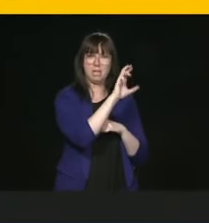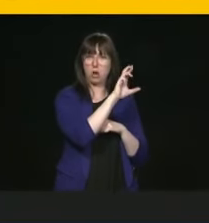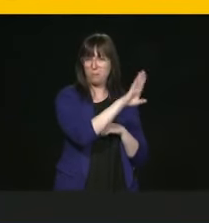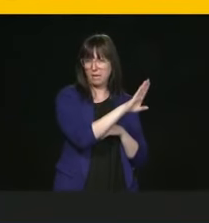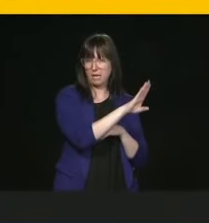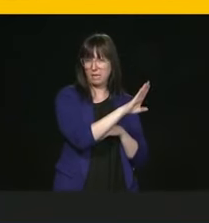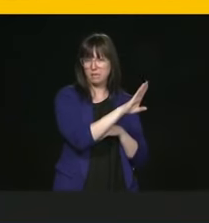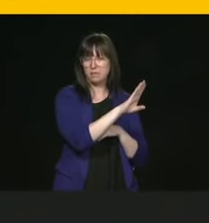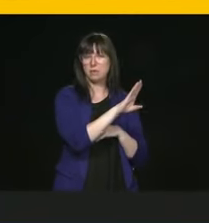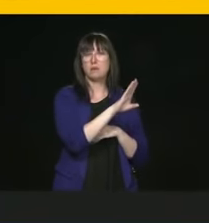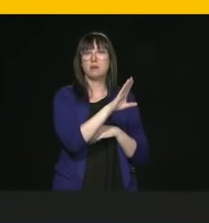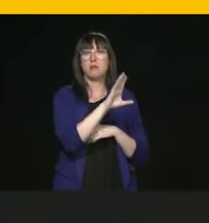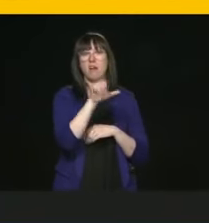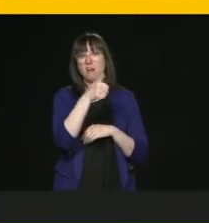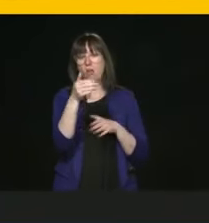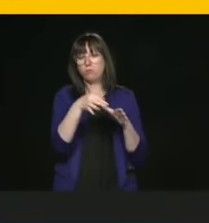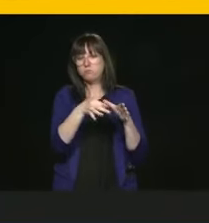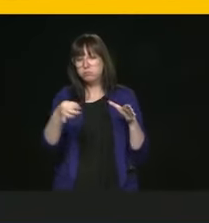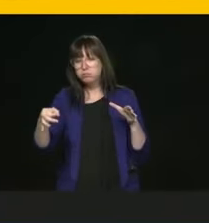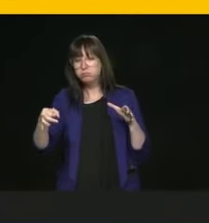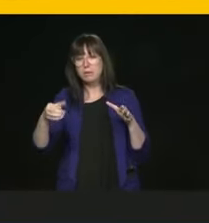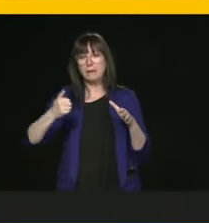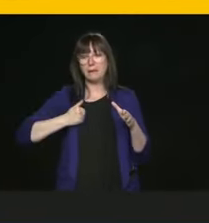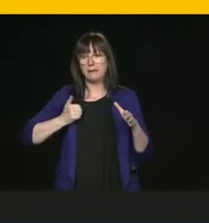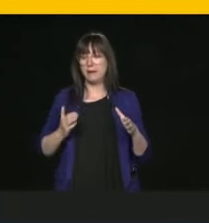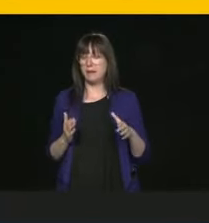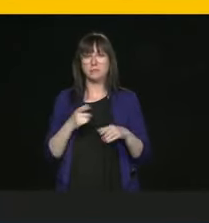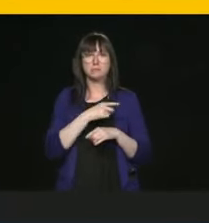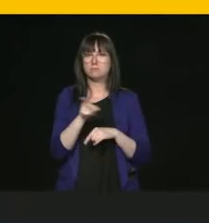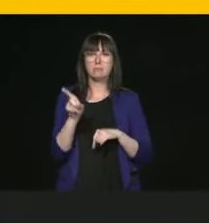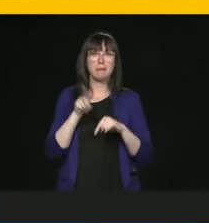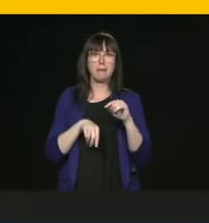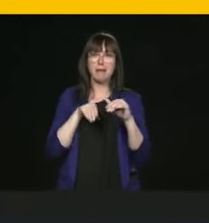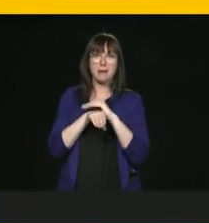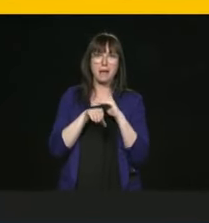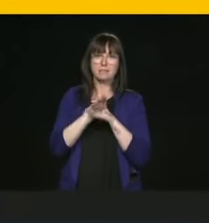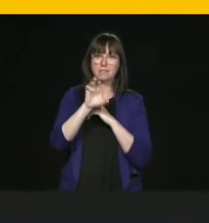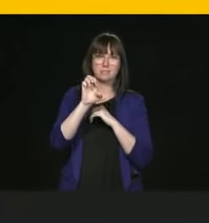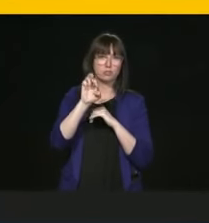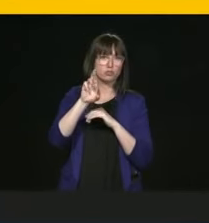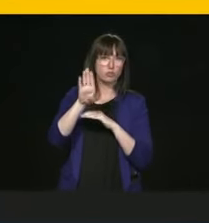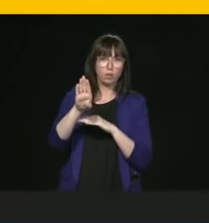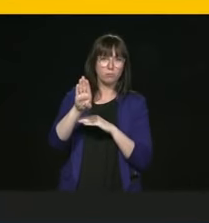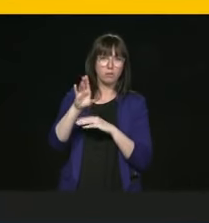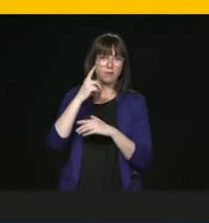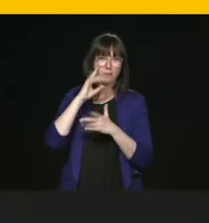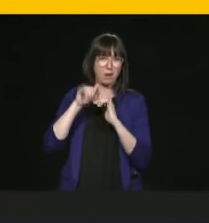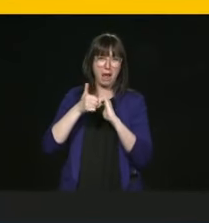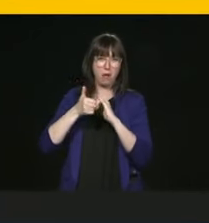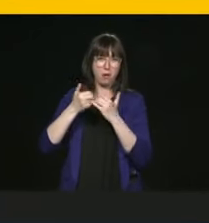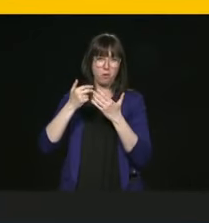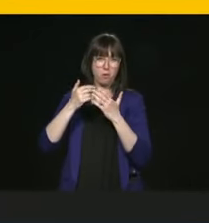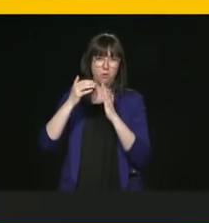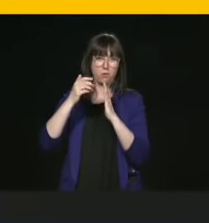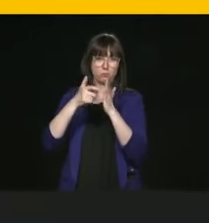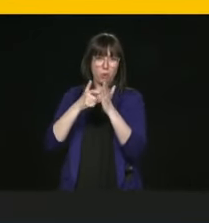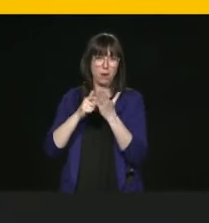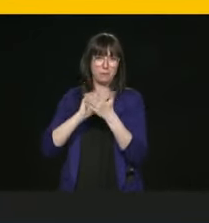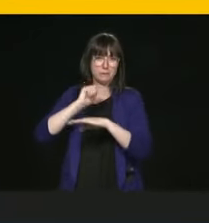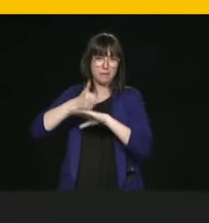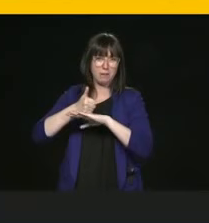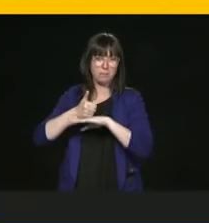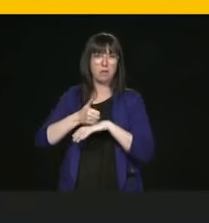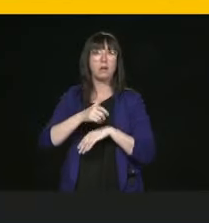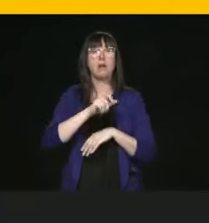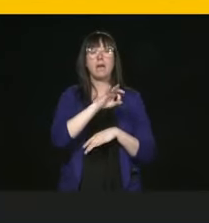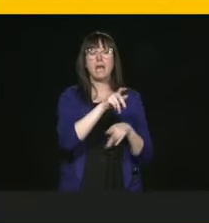many marginalized Canadians will simply never be able to access the CERB as it is structured. Rather than continue to tweak it,